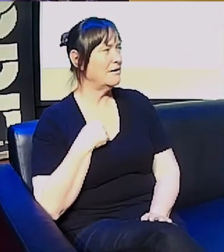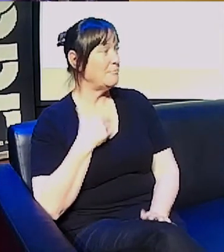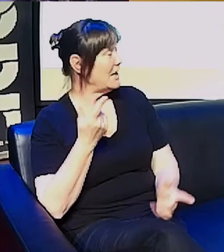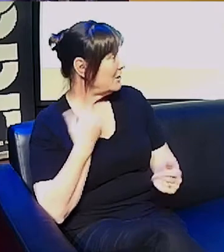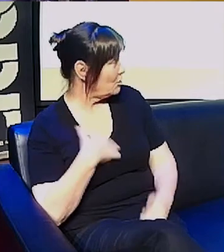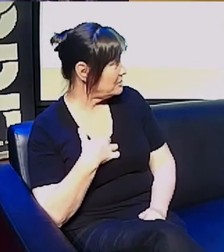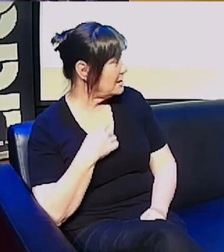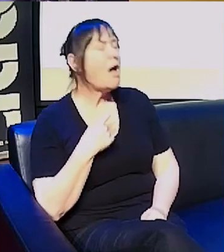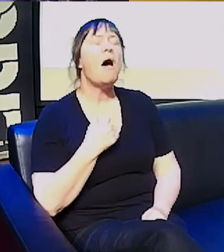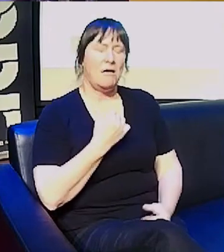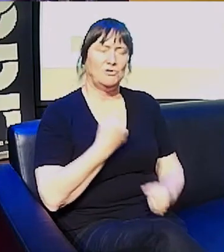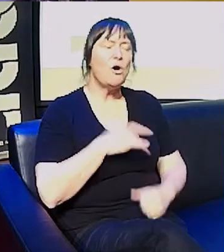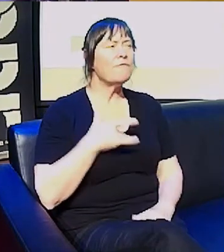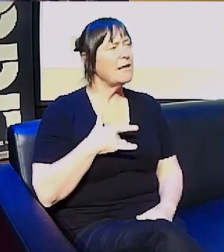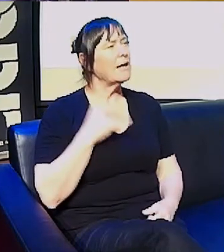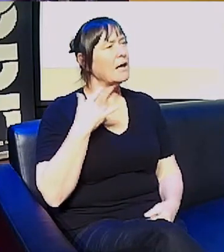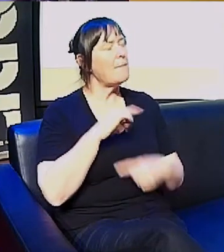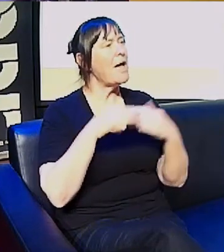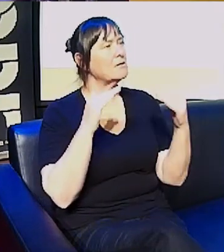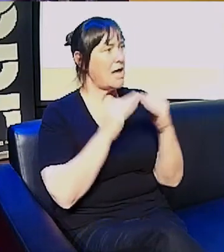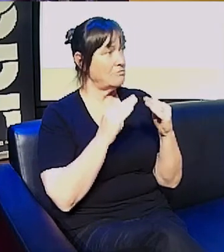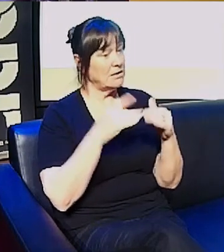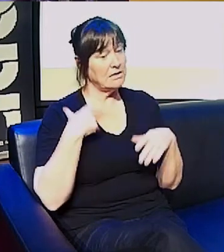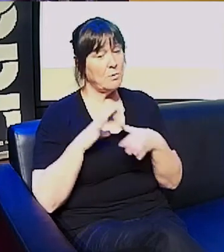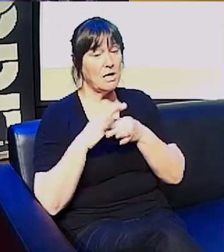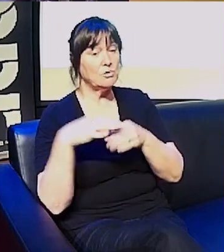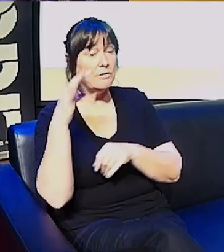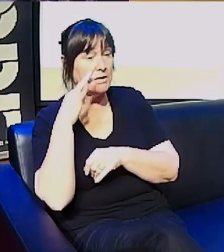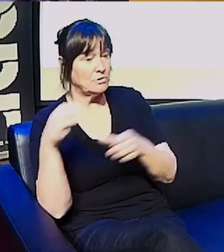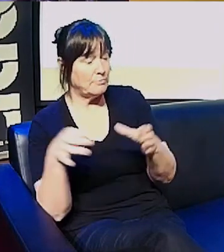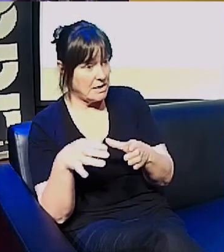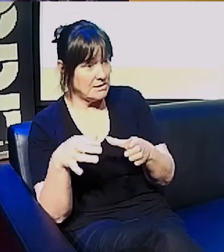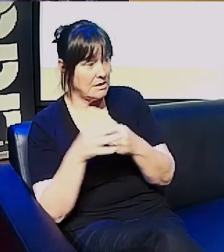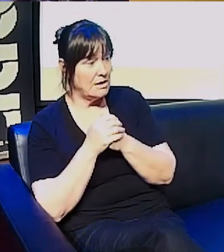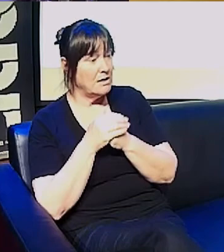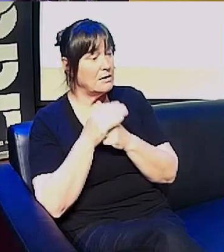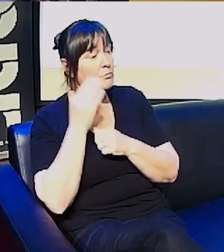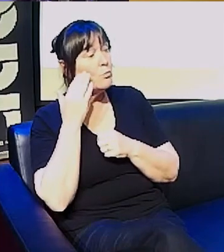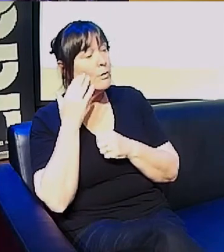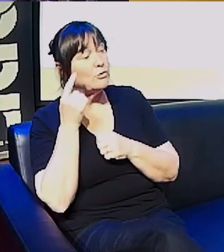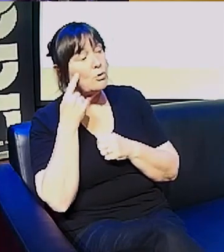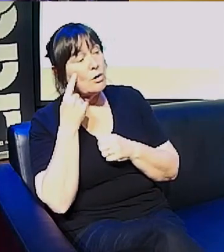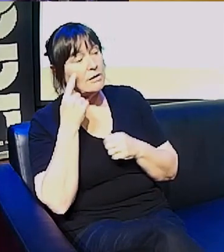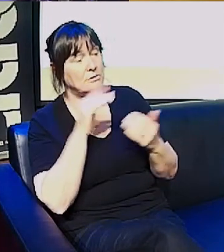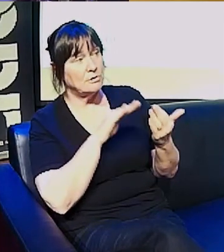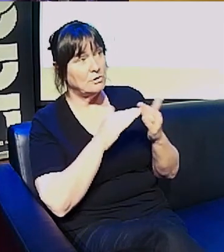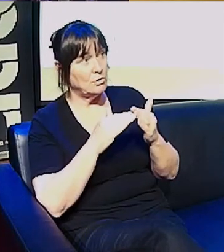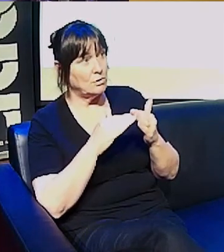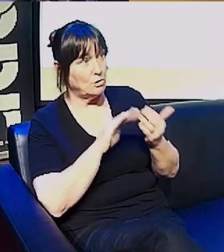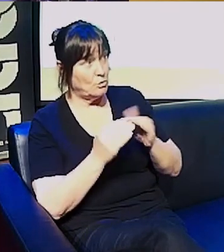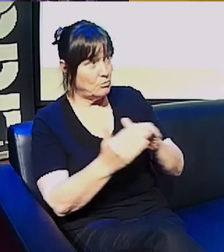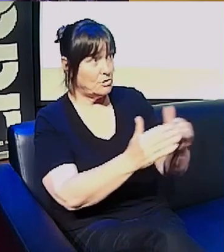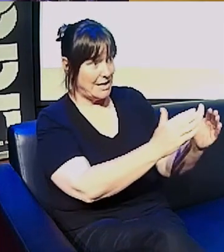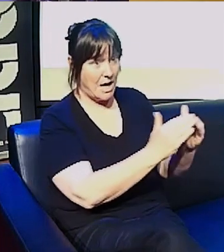absolute passion for housing. It's one of the reasons I joined the National Party. I think when we look at community housing in our city and when we hear that we've got 103 children